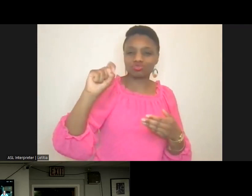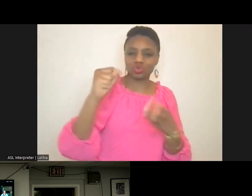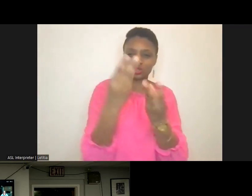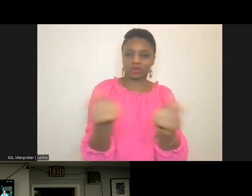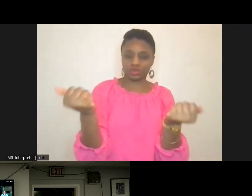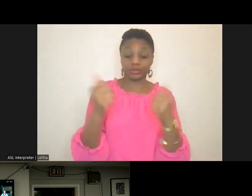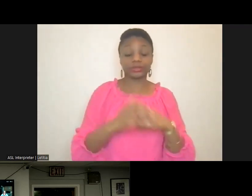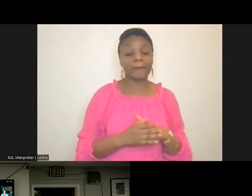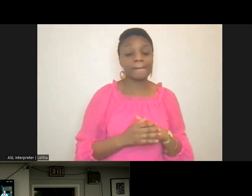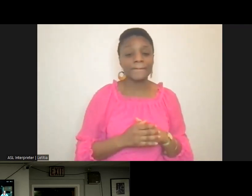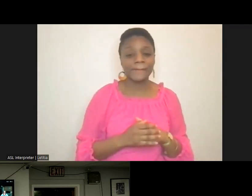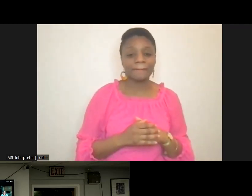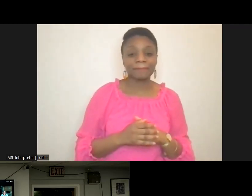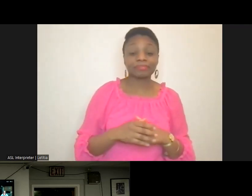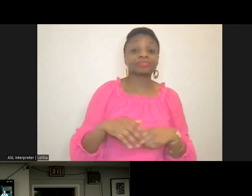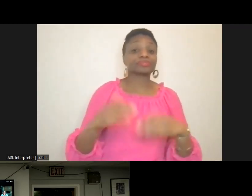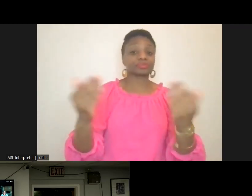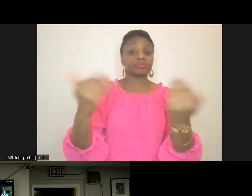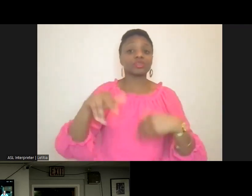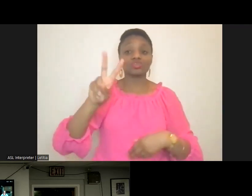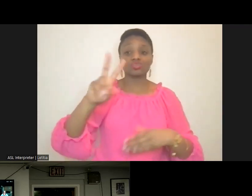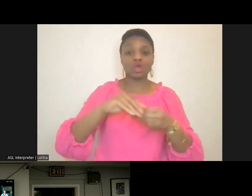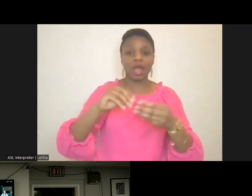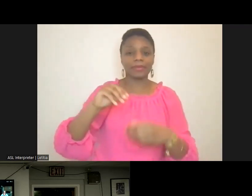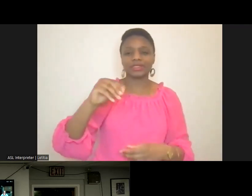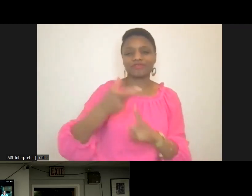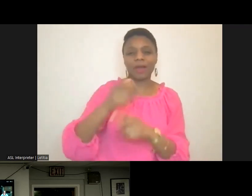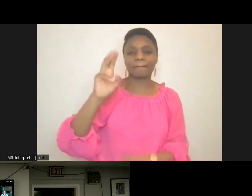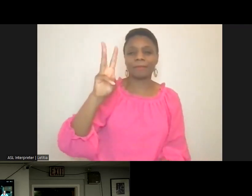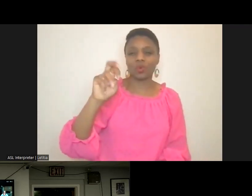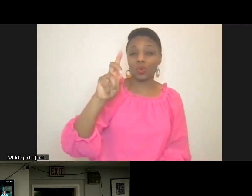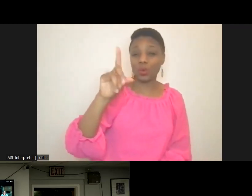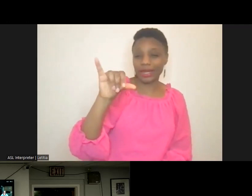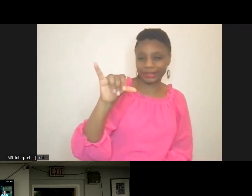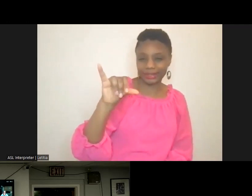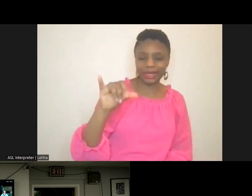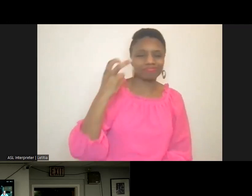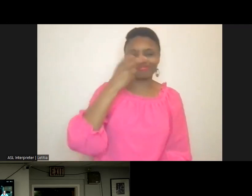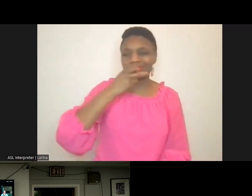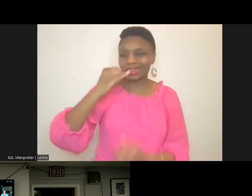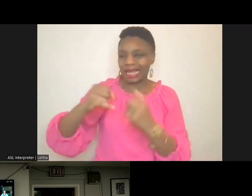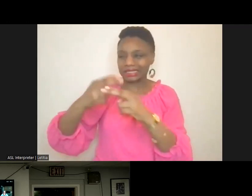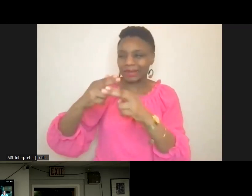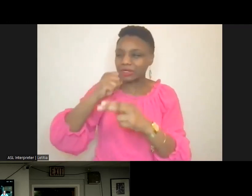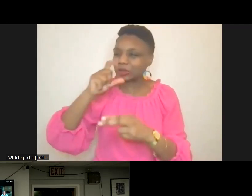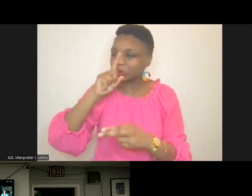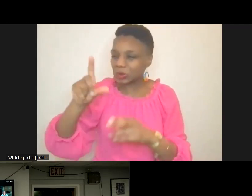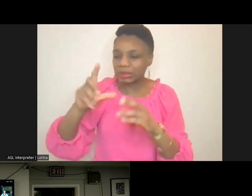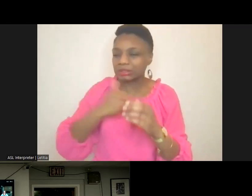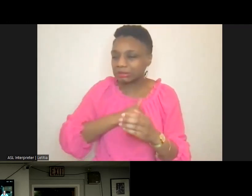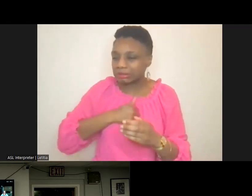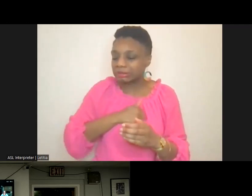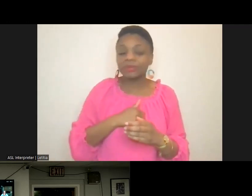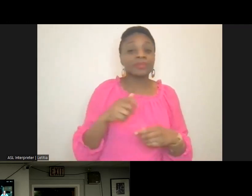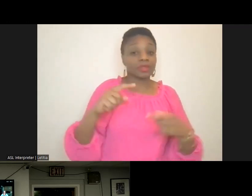There are then two comments by Wendy Morrill. I apologize if I'm pronouncing your last name incorrectly. The first